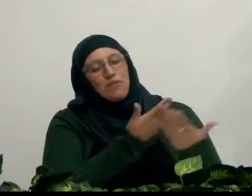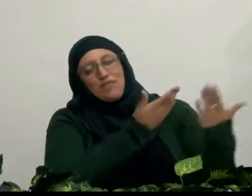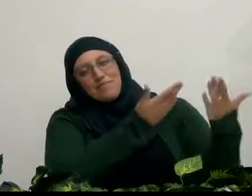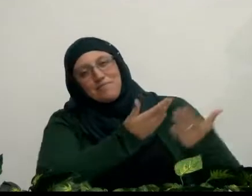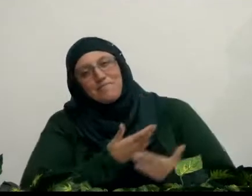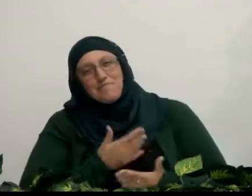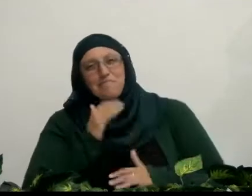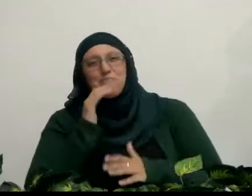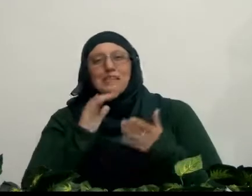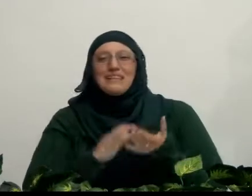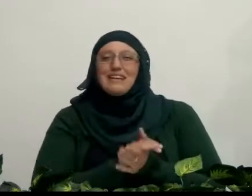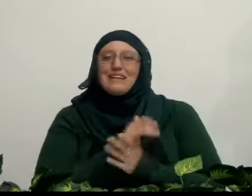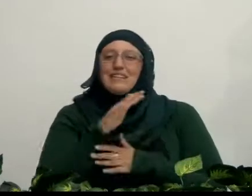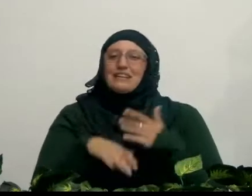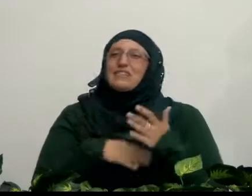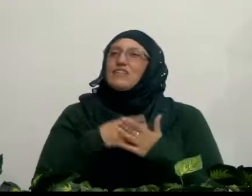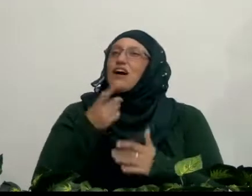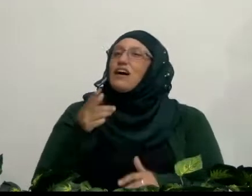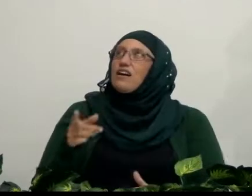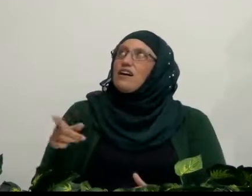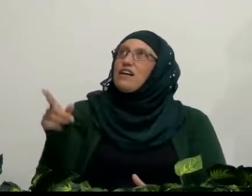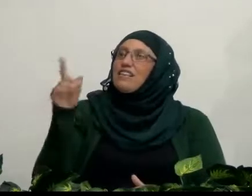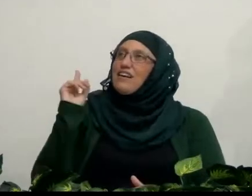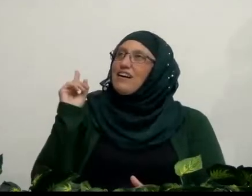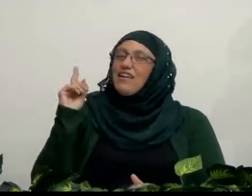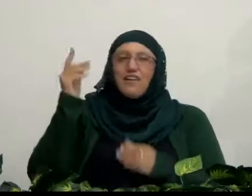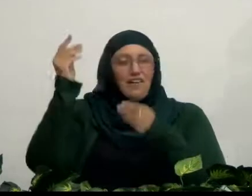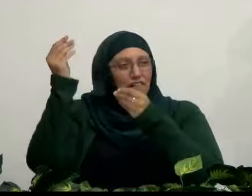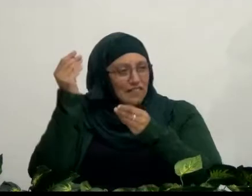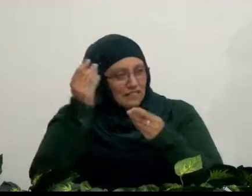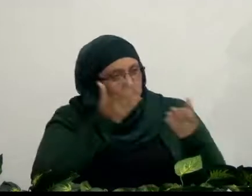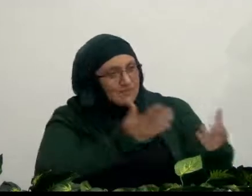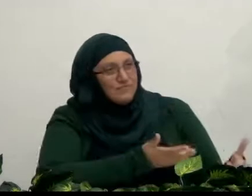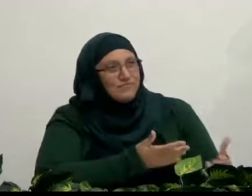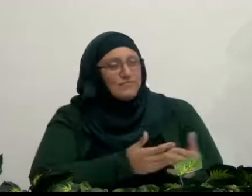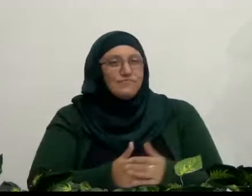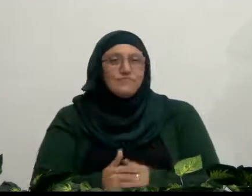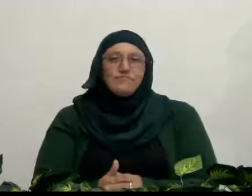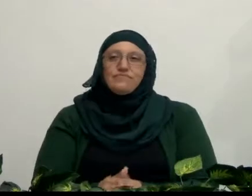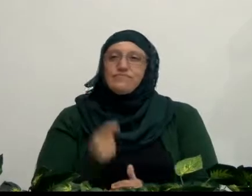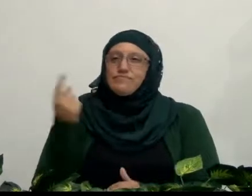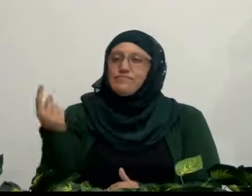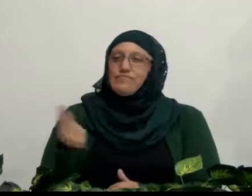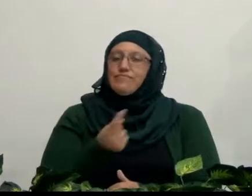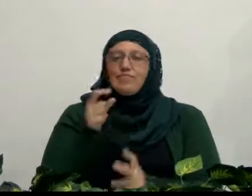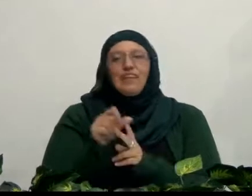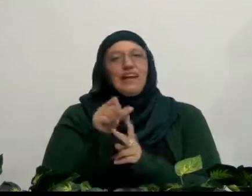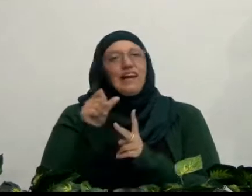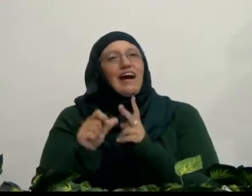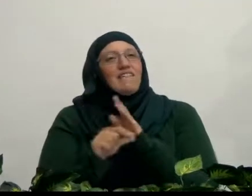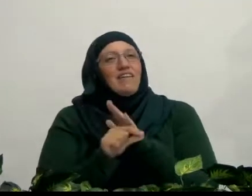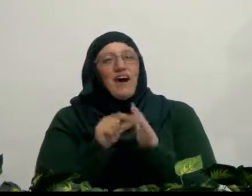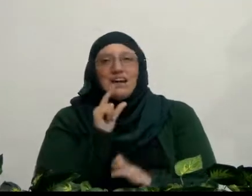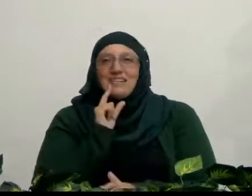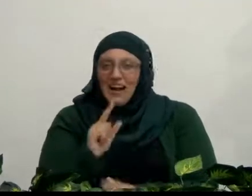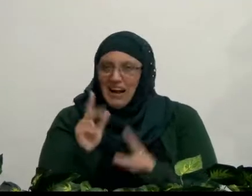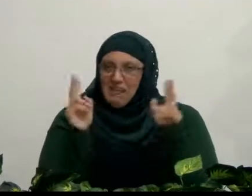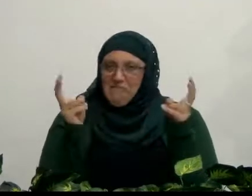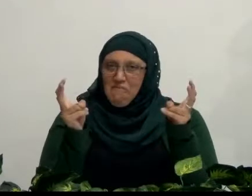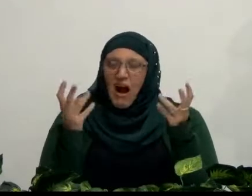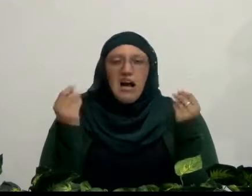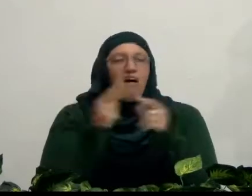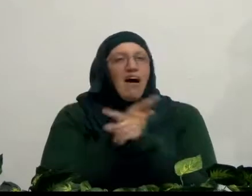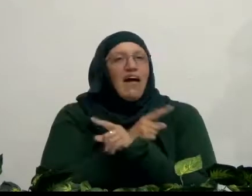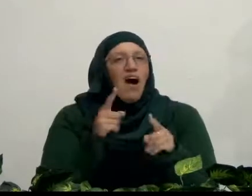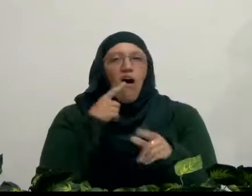him until Allah, the Exalted and the Sublime One, revealed in this regard the verse saying, and there are some of them